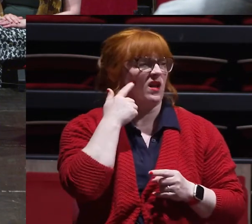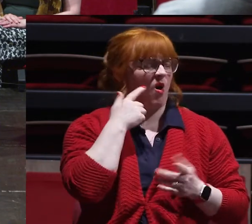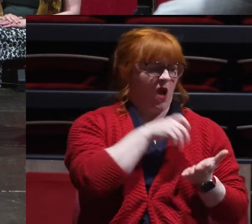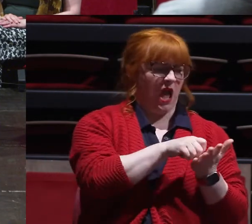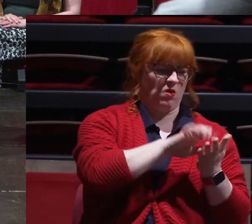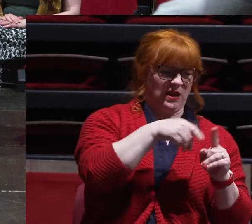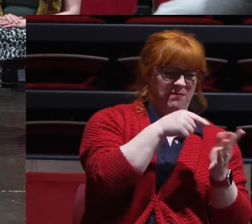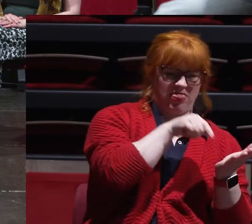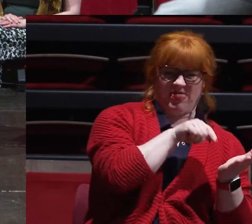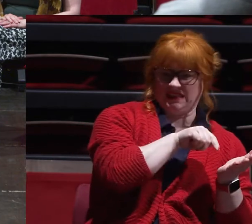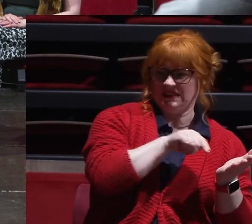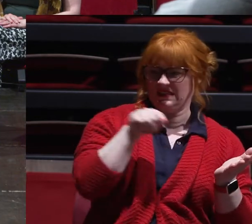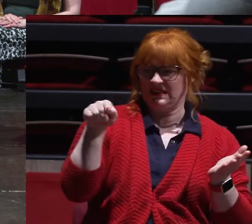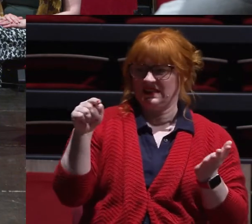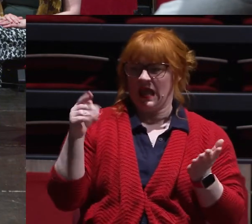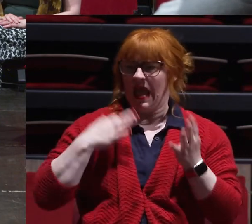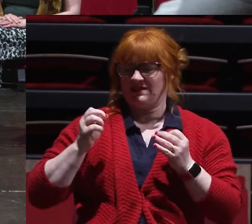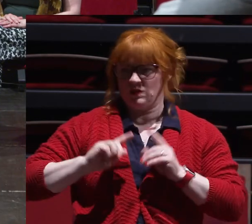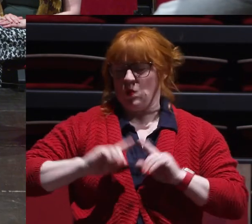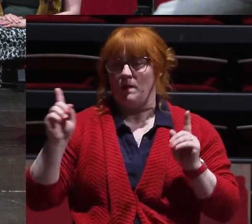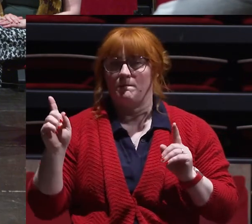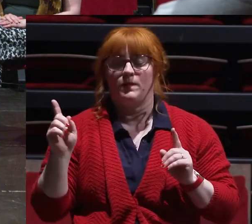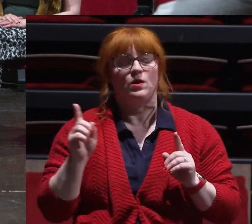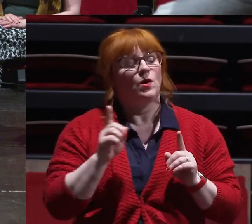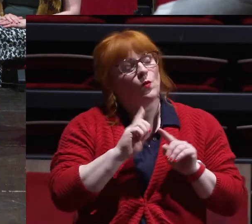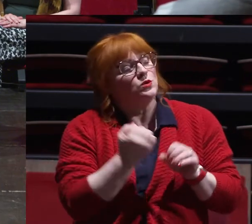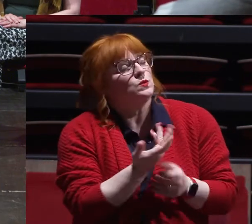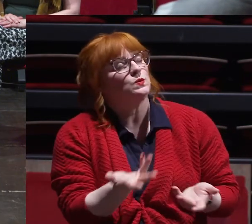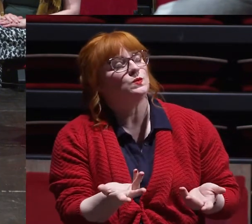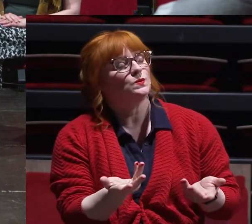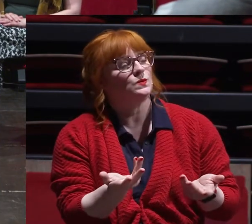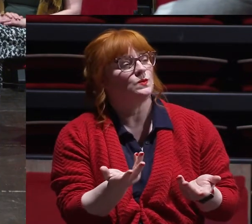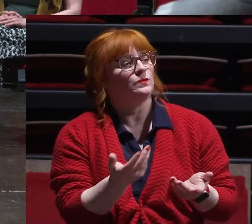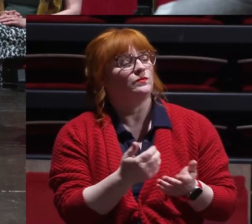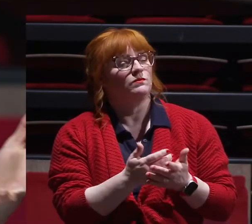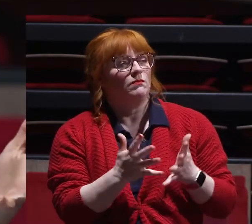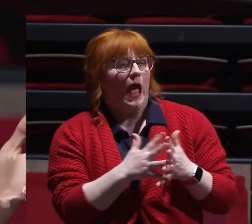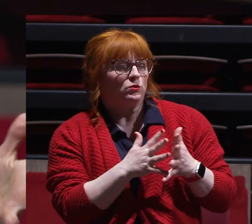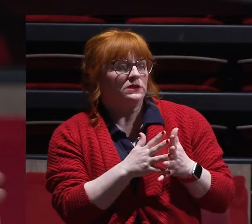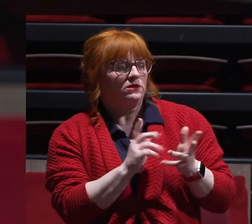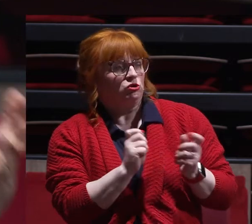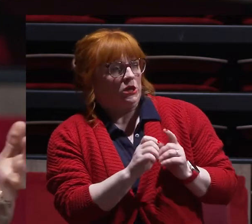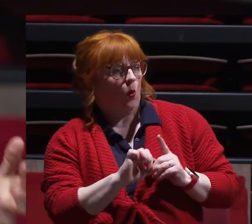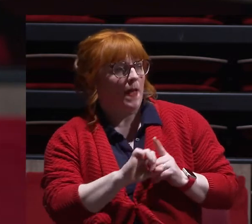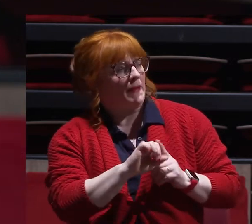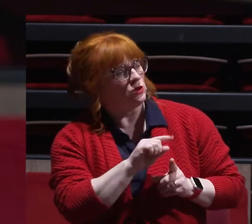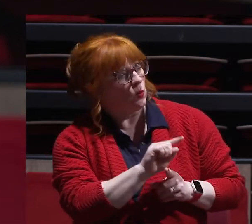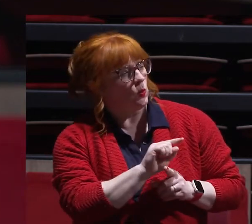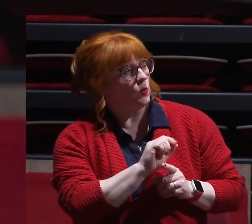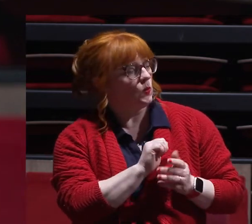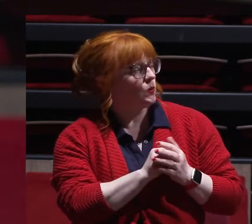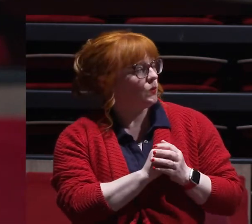different interpretation from what you thought you'd written. What do you do in that event? Like, how does